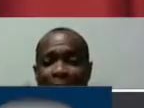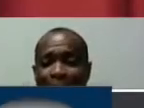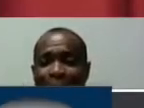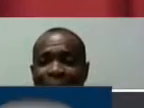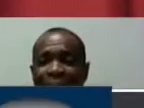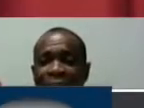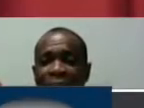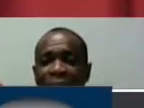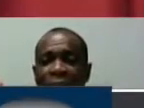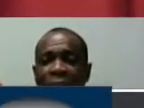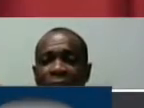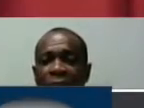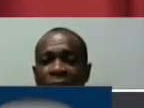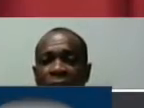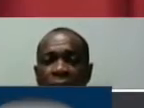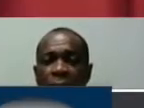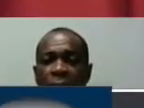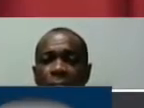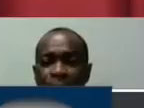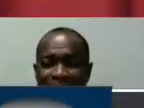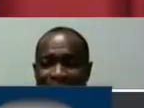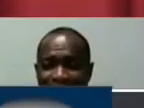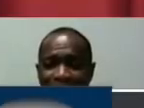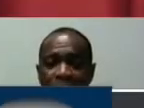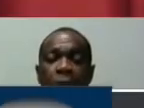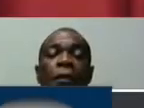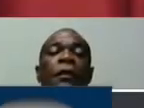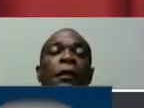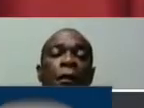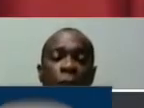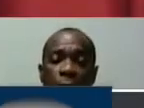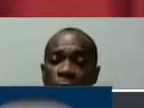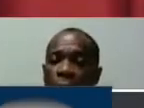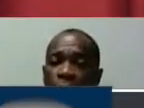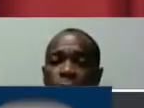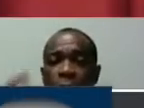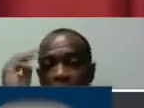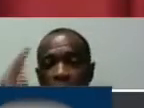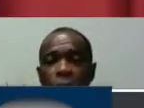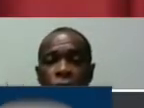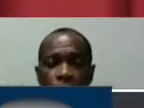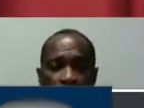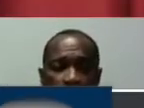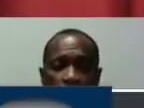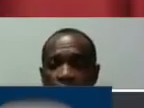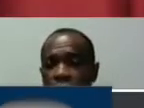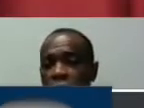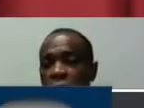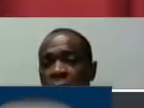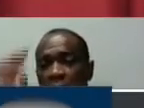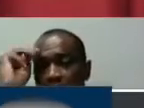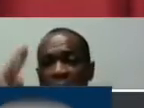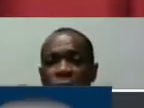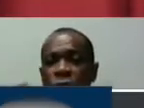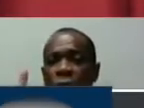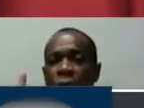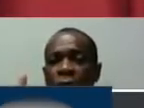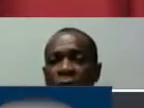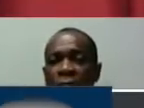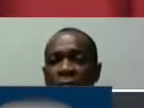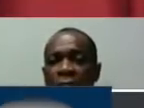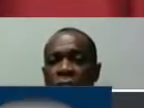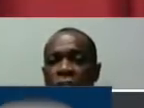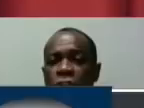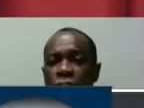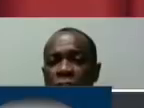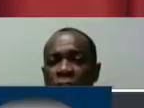who have been providing the information. The Ministry of Health and the Ministry of Digitization have been working together on this, and the provider of the data services